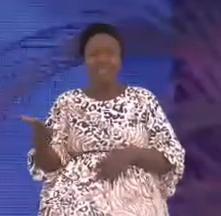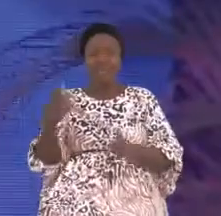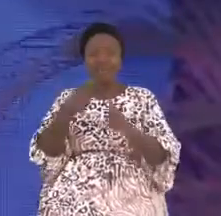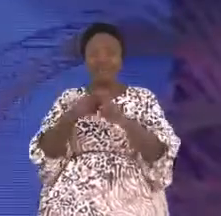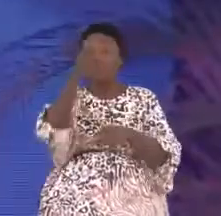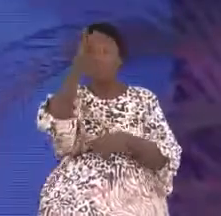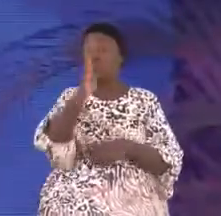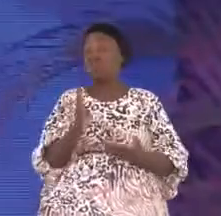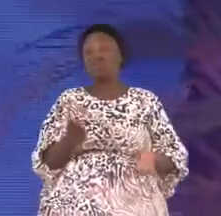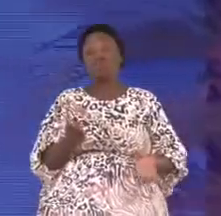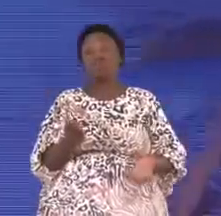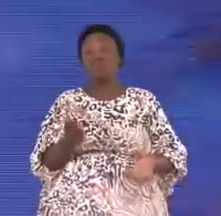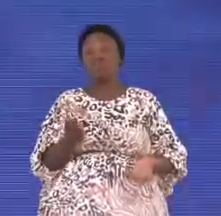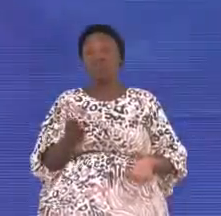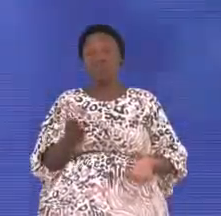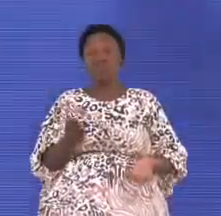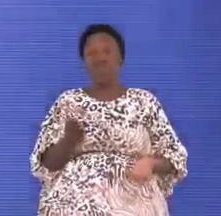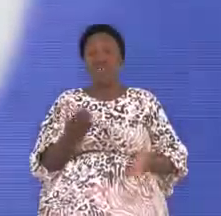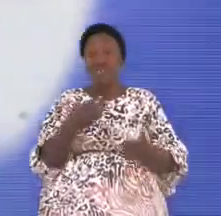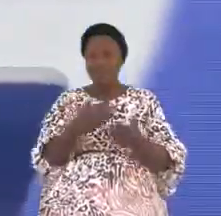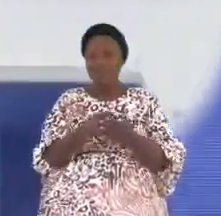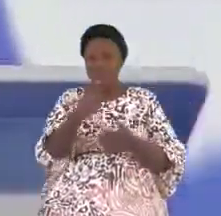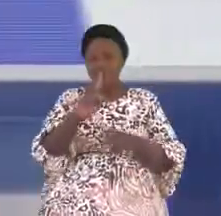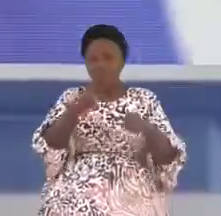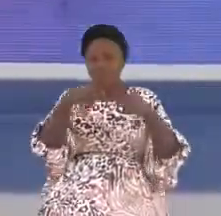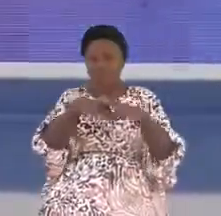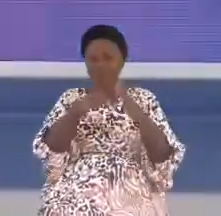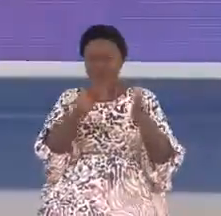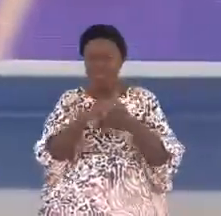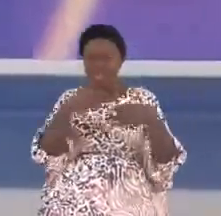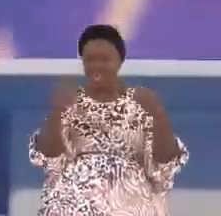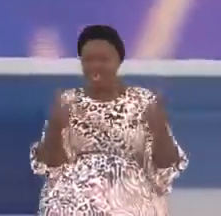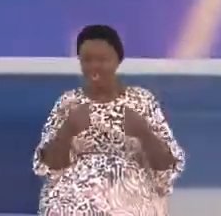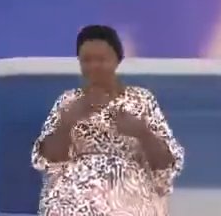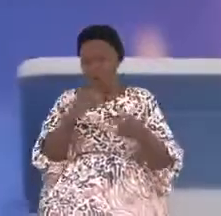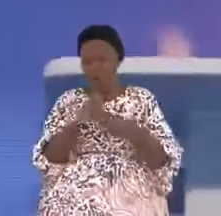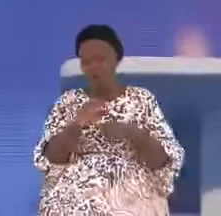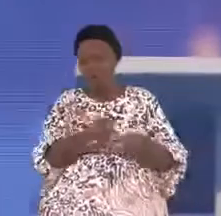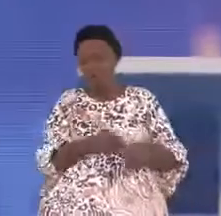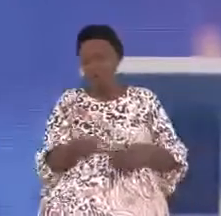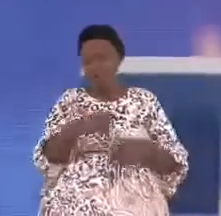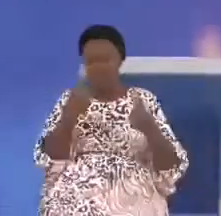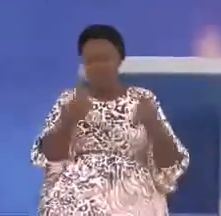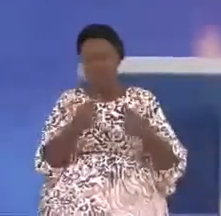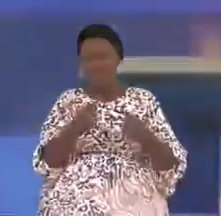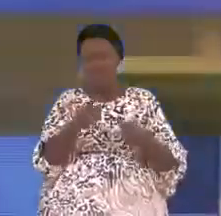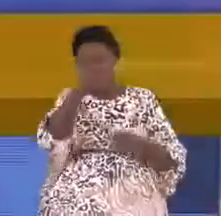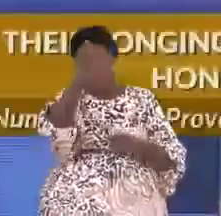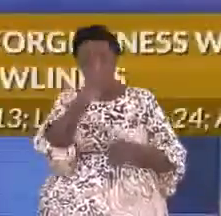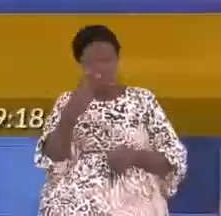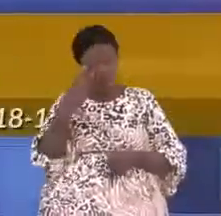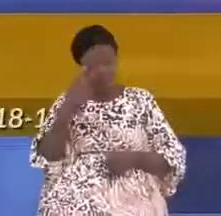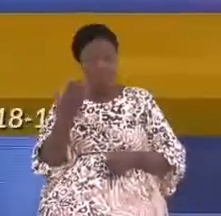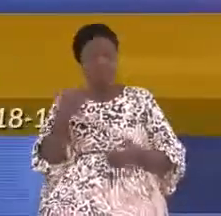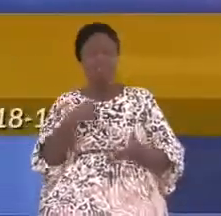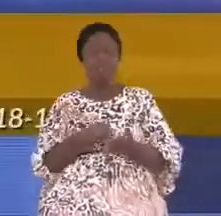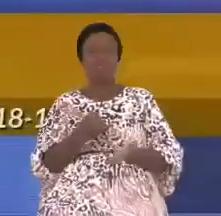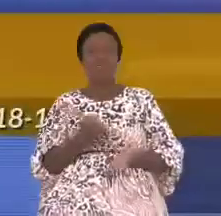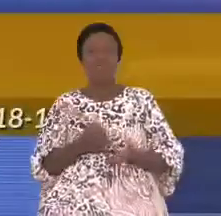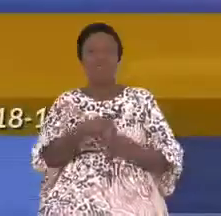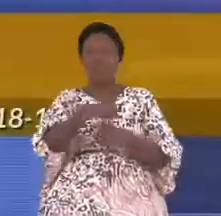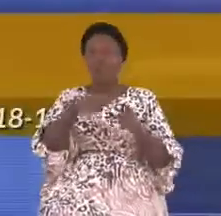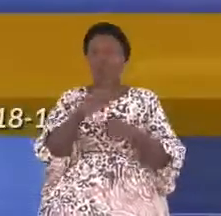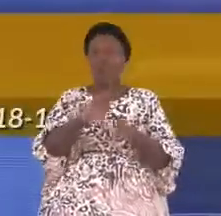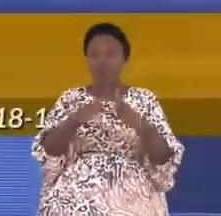god before you committed that sin of those things god saw when you opened your